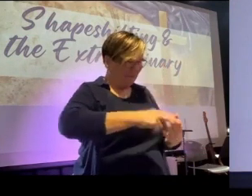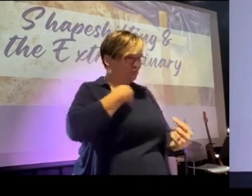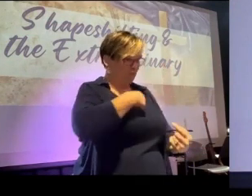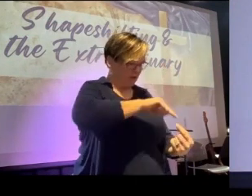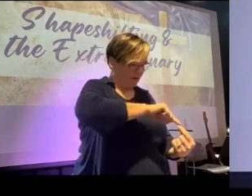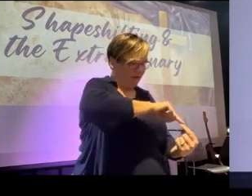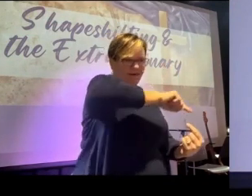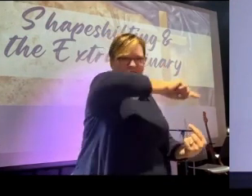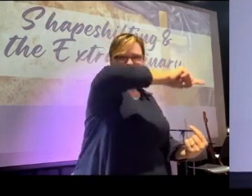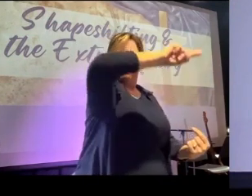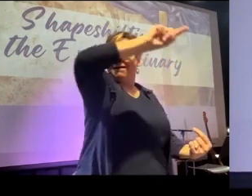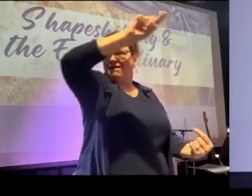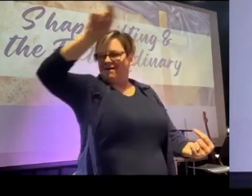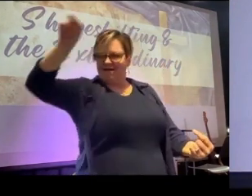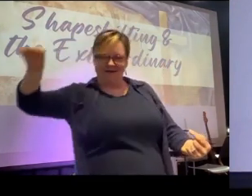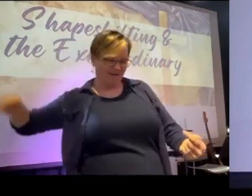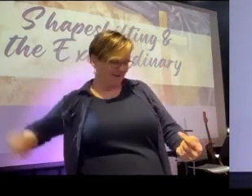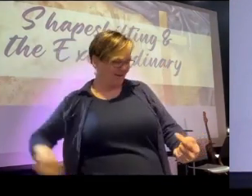living bread.